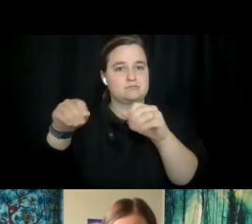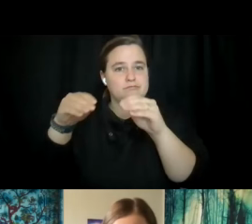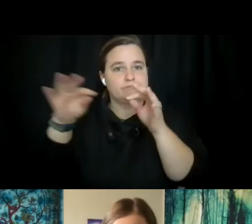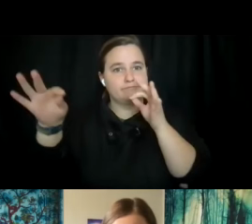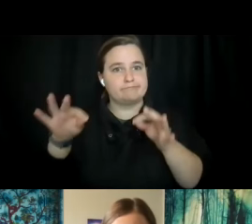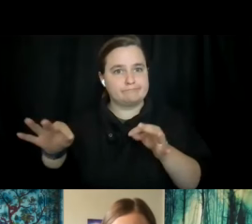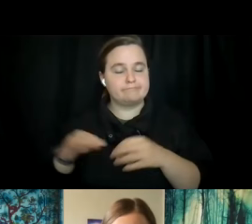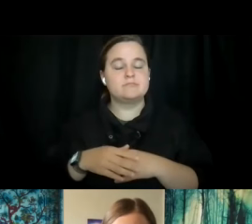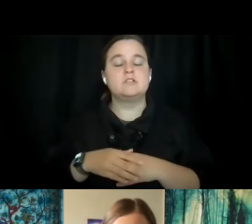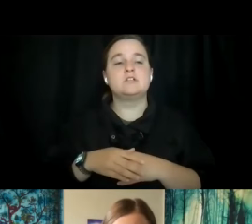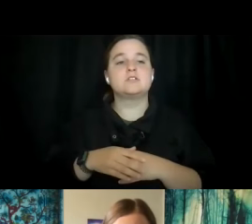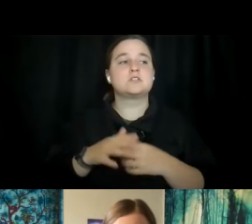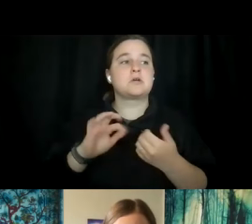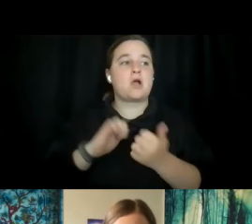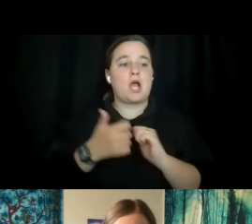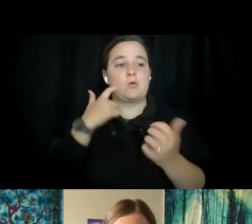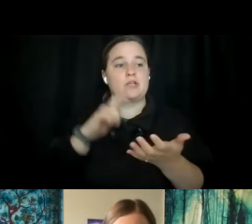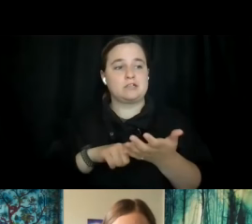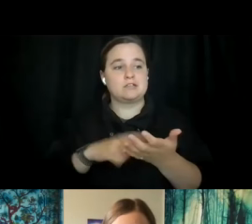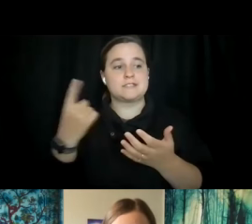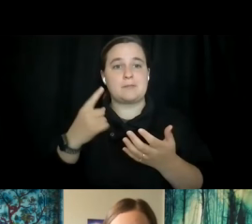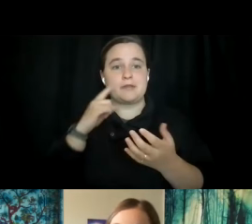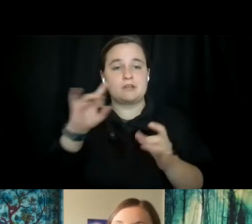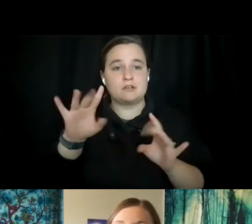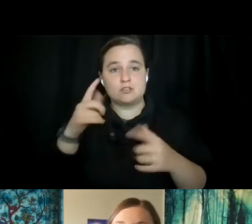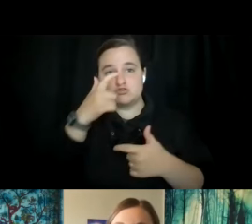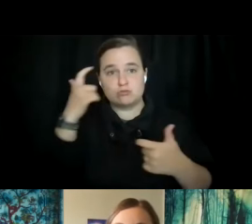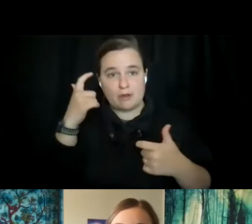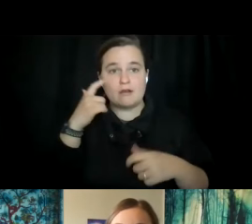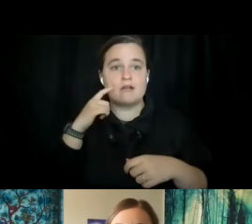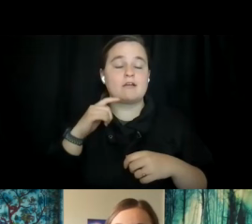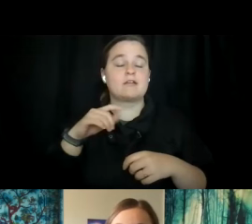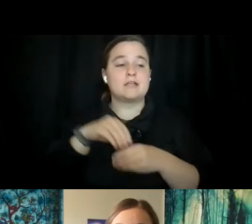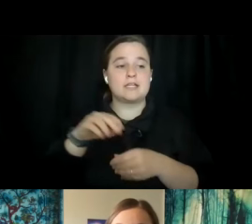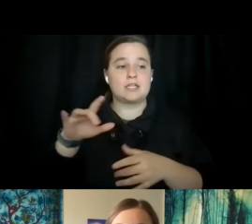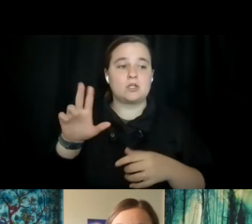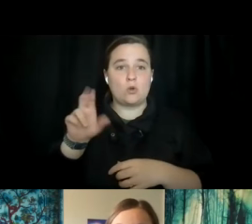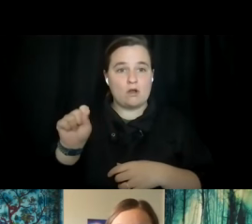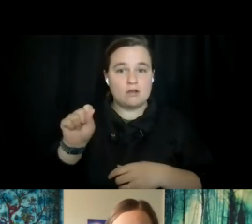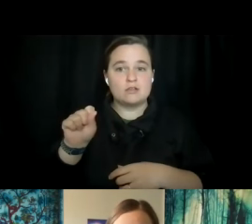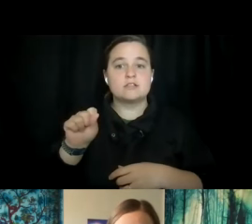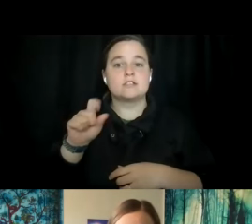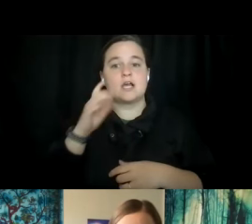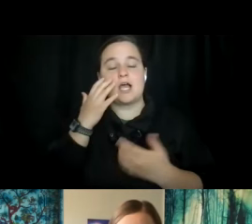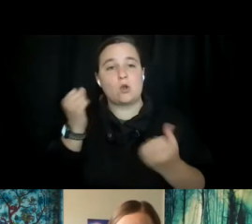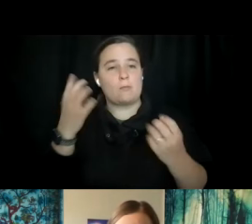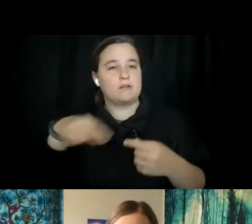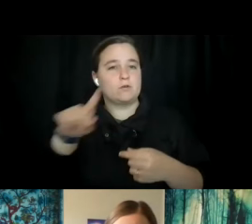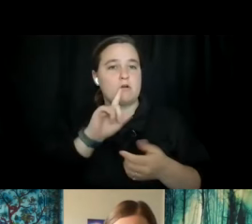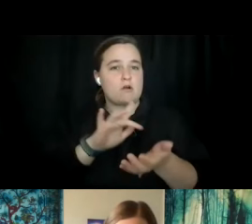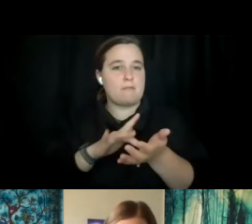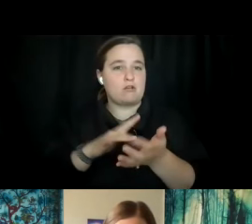way something is considered a traumatic event in the US in terms of mental health practitioners, and I know a number of you are mental